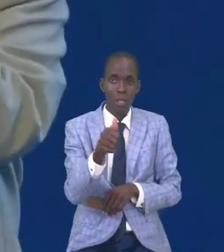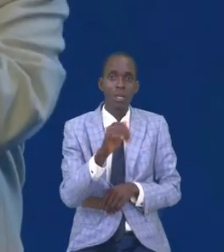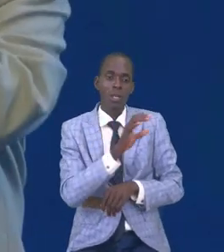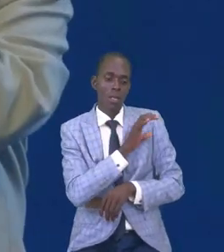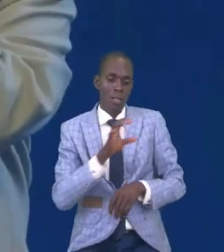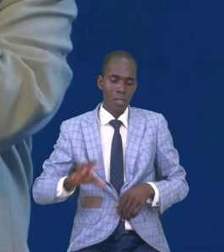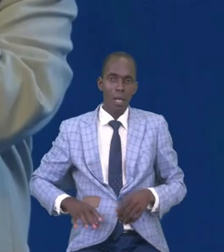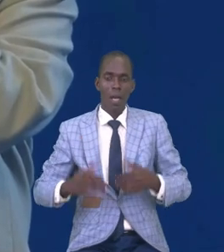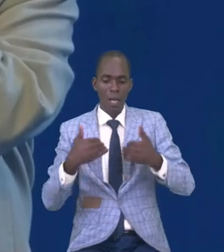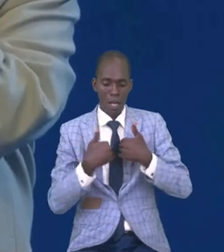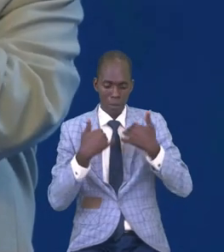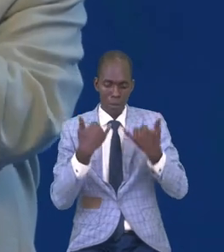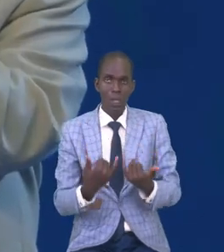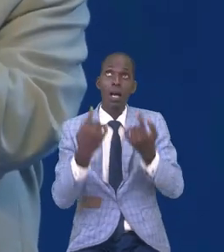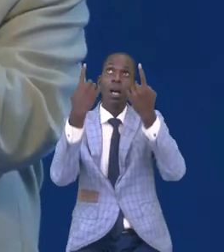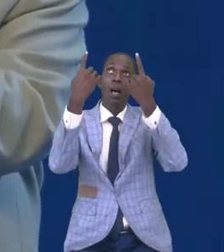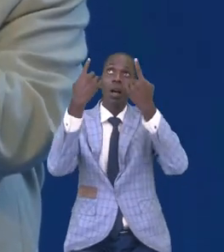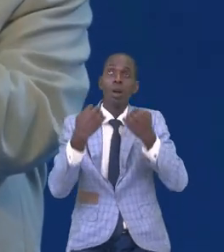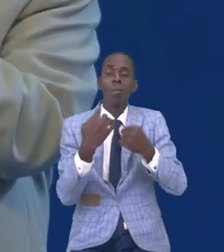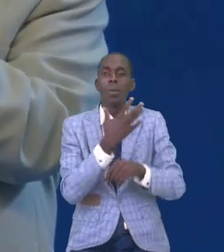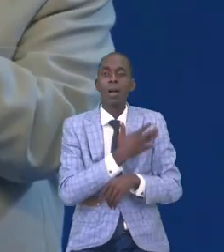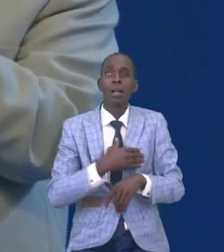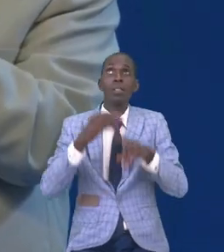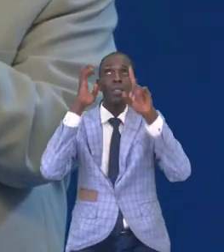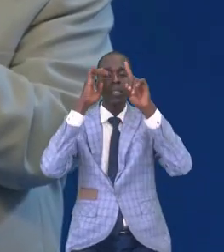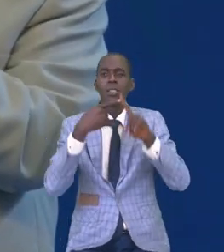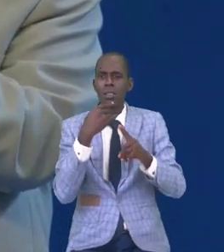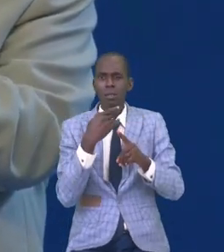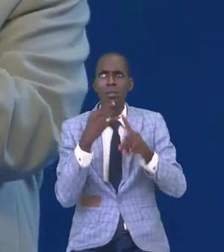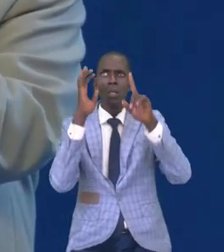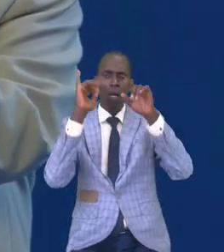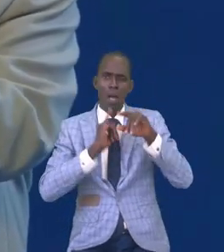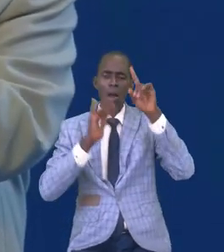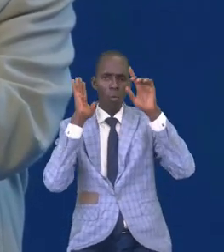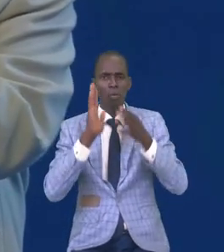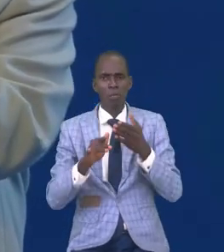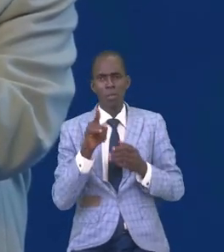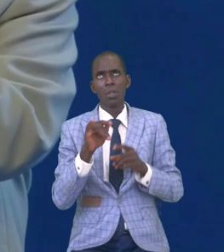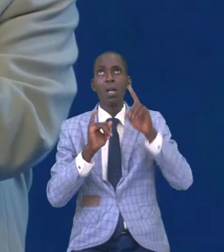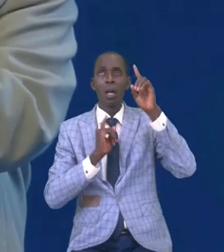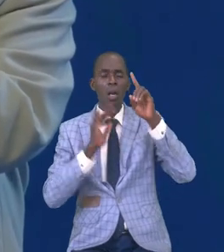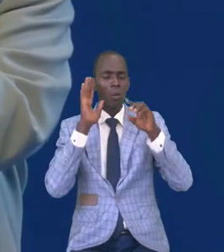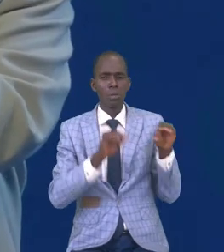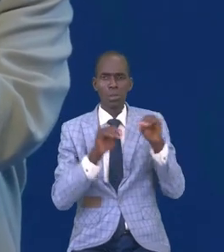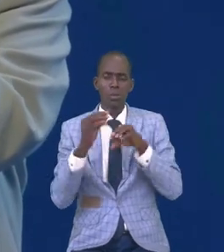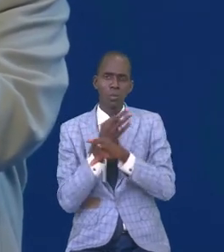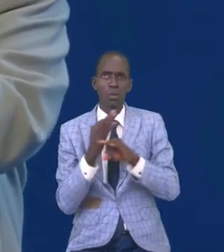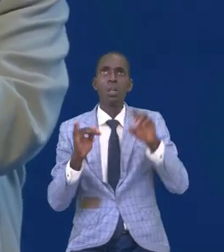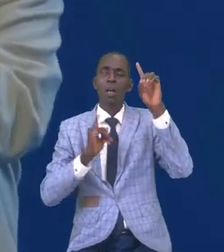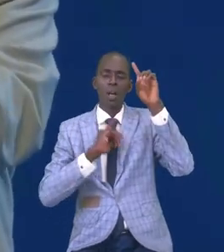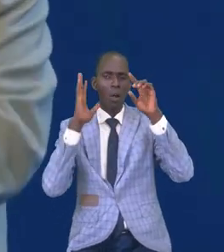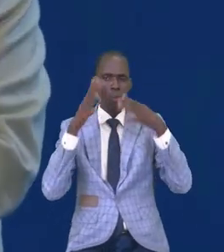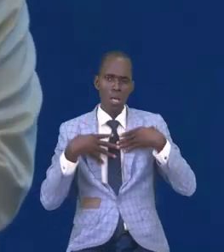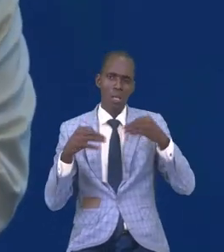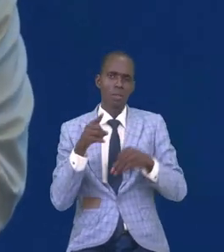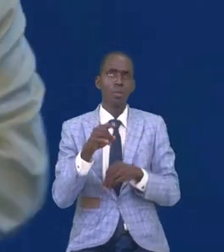Christ has now come and he says, "I'll forgive. I'll set you free. I'll heal you.